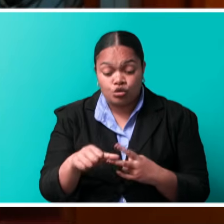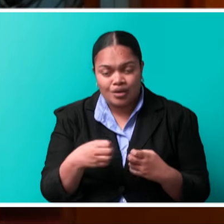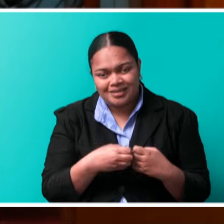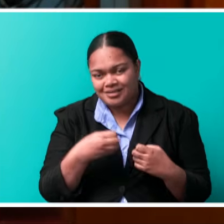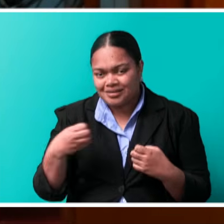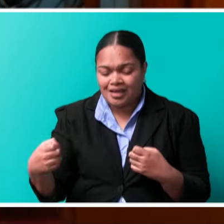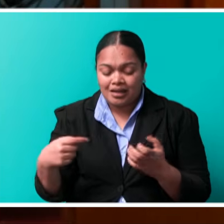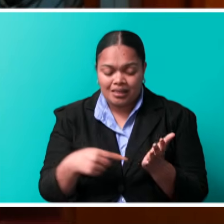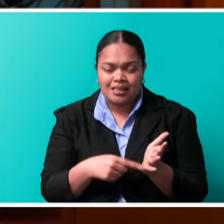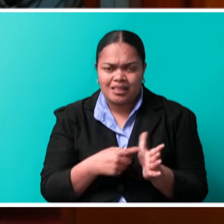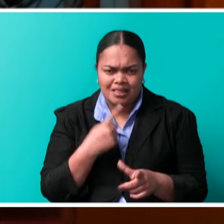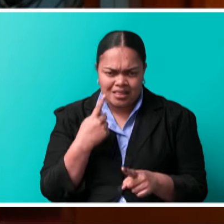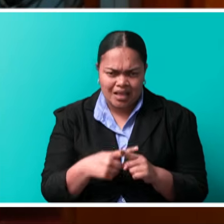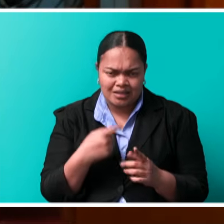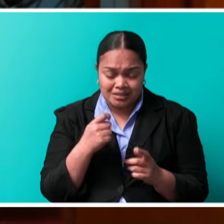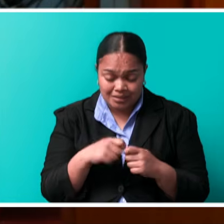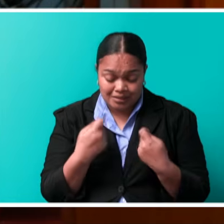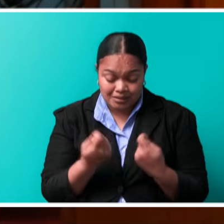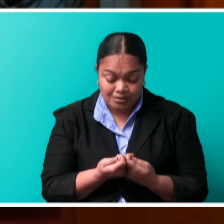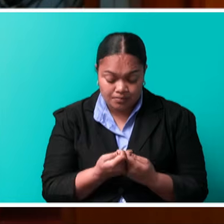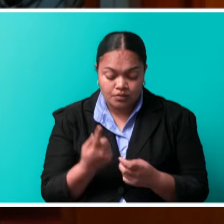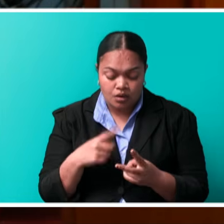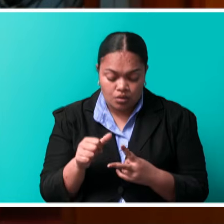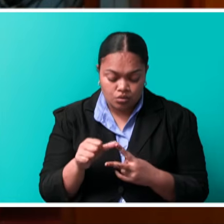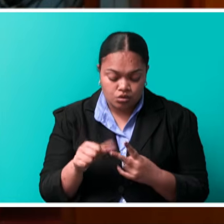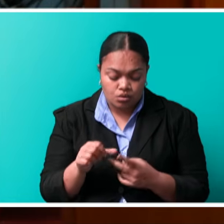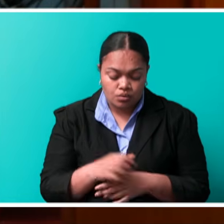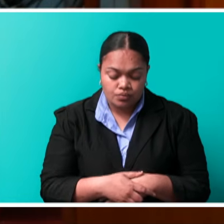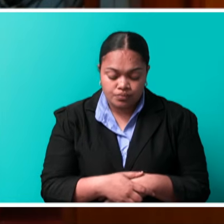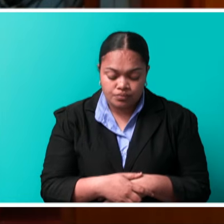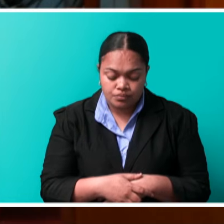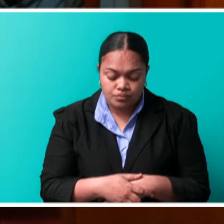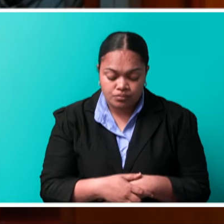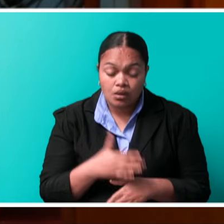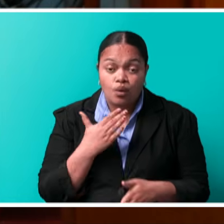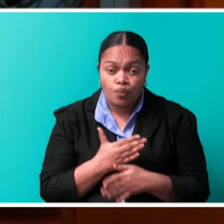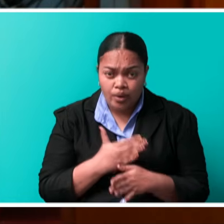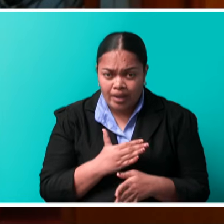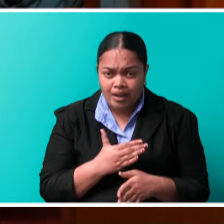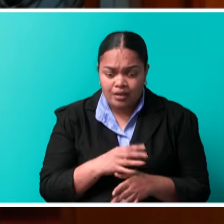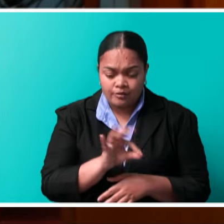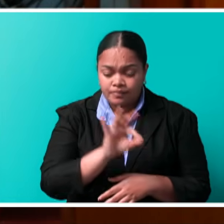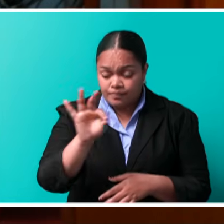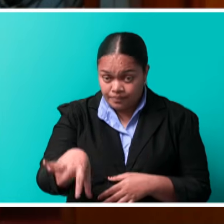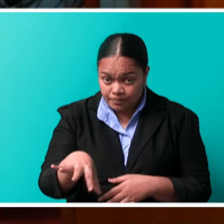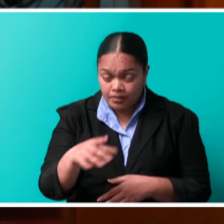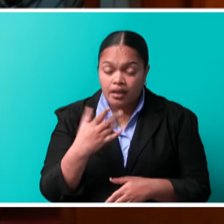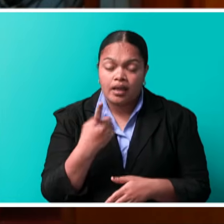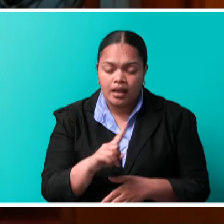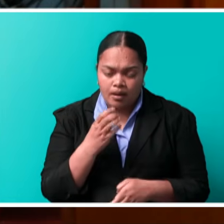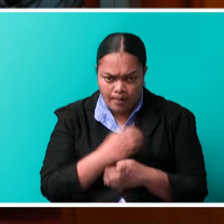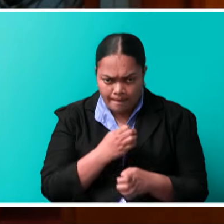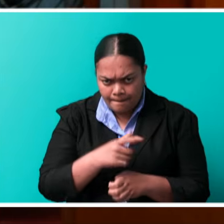scheme, including incentives for apprenticeships, work placements, and employment of